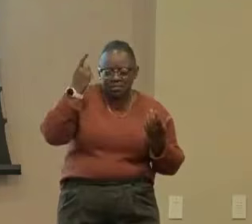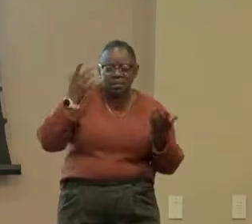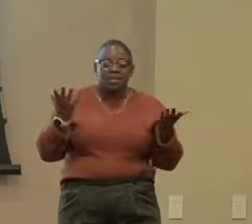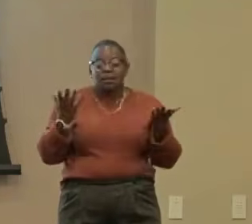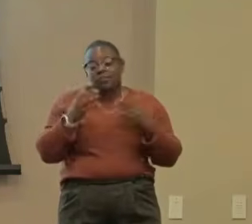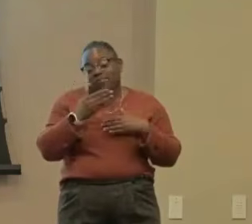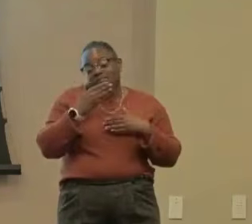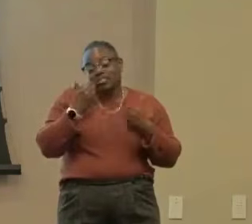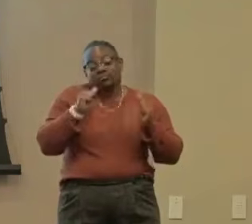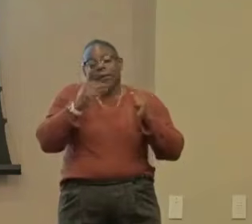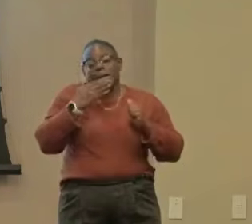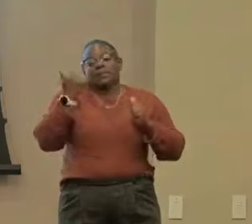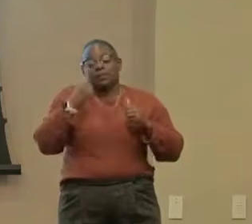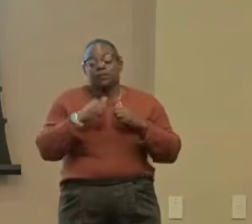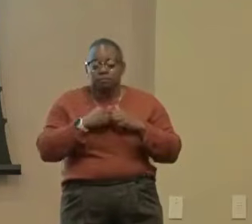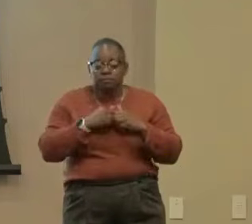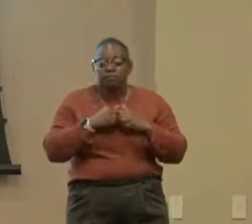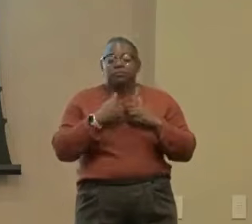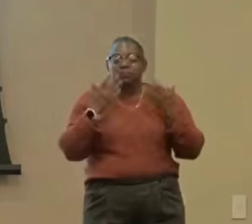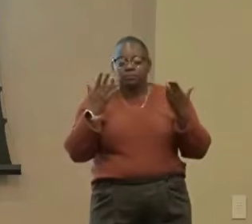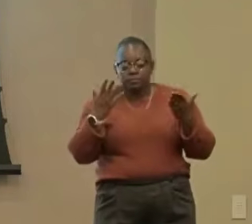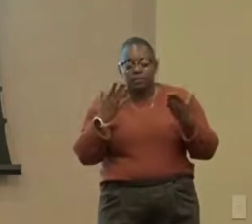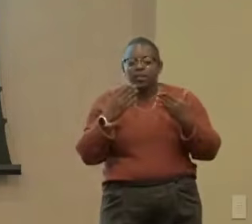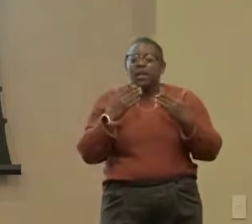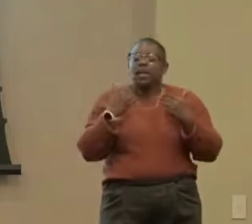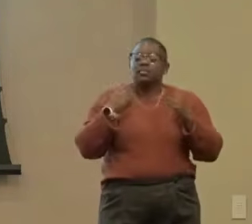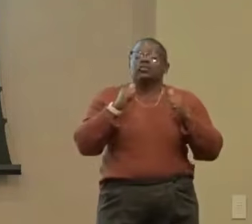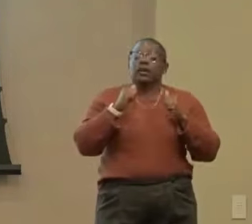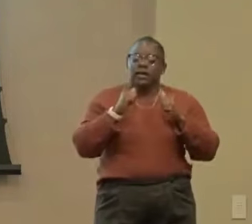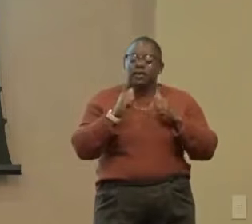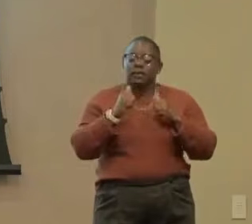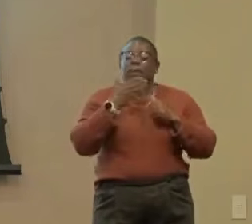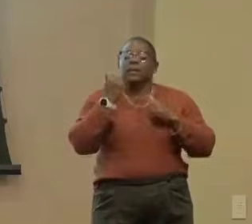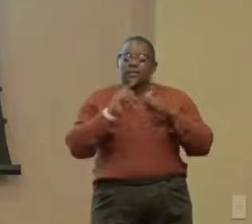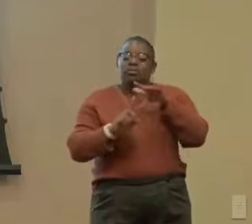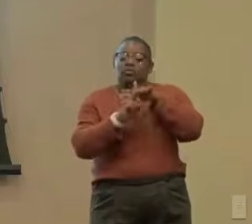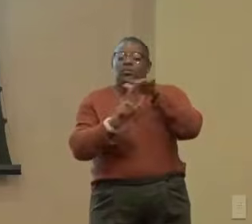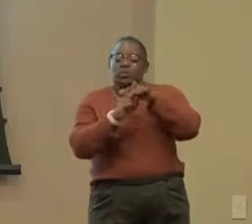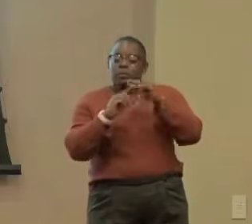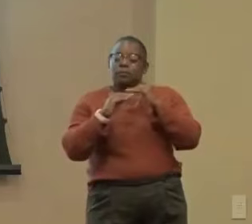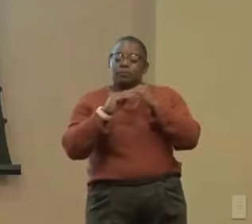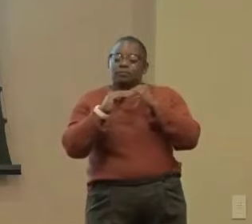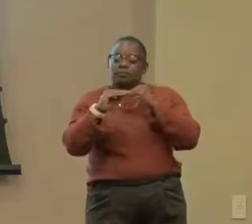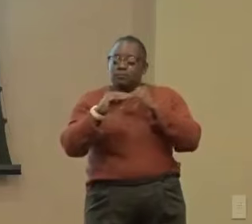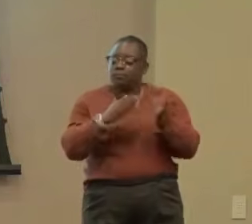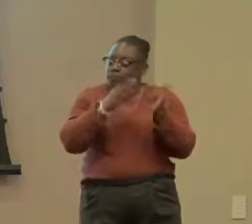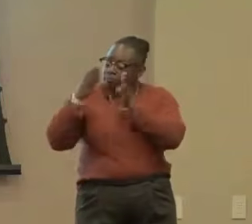that's the best that we can do. And I try my best to be consistent, and yeah.